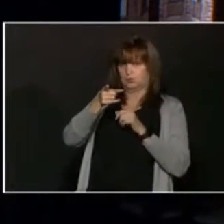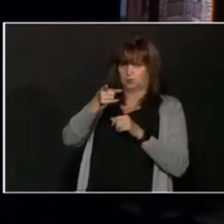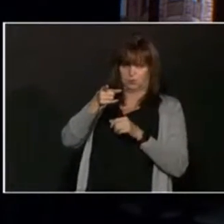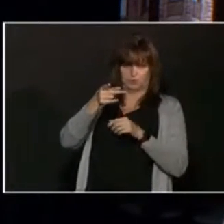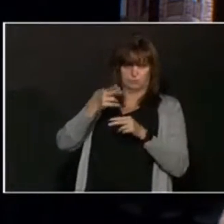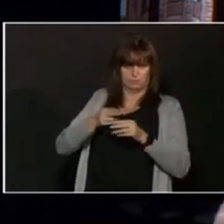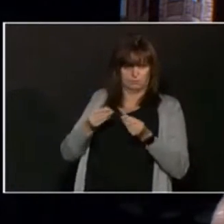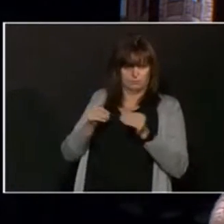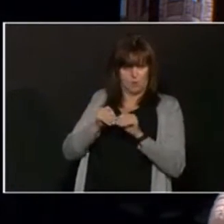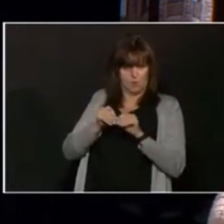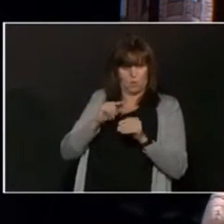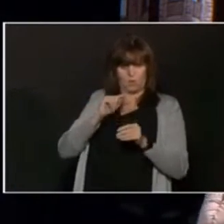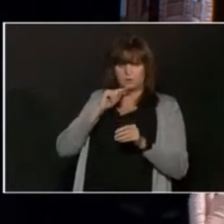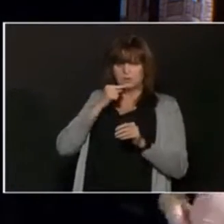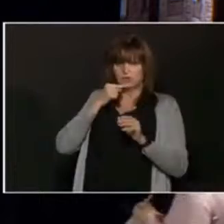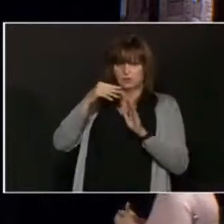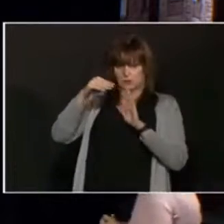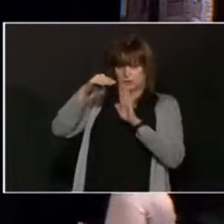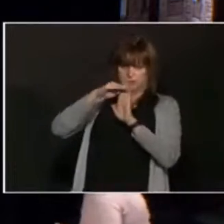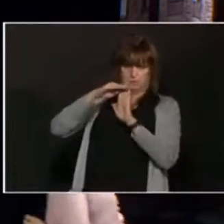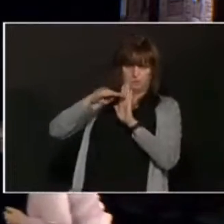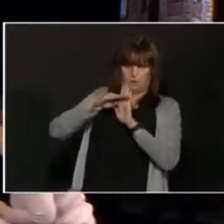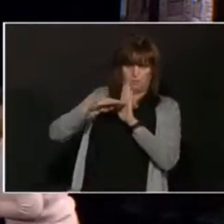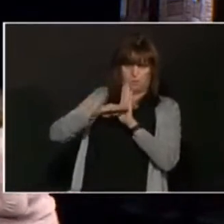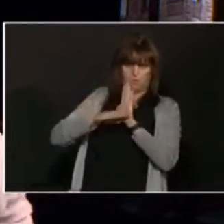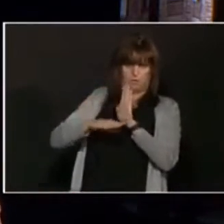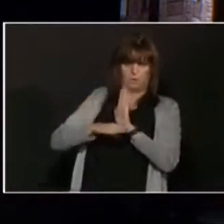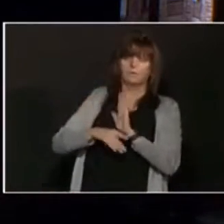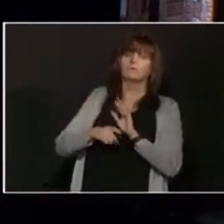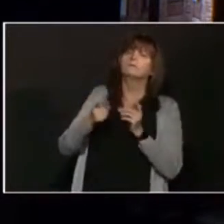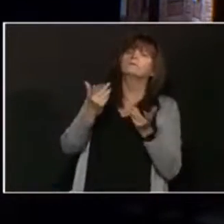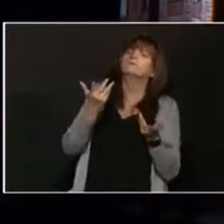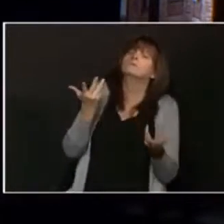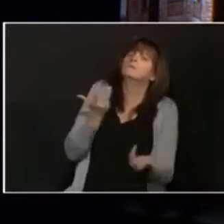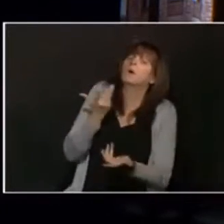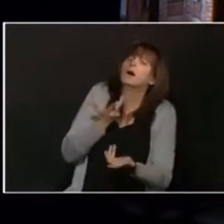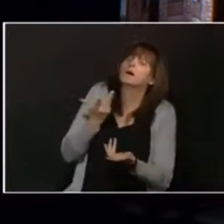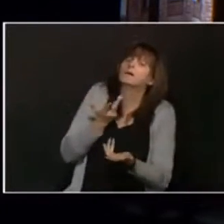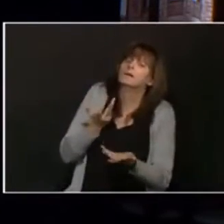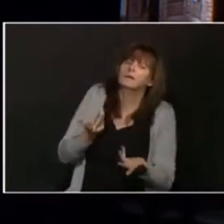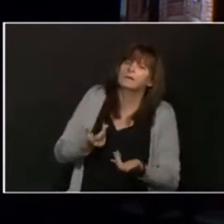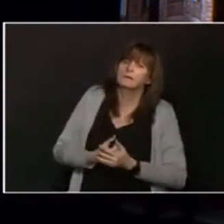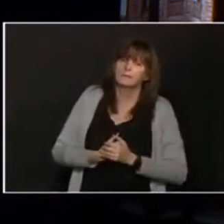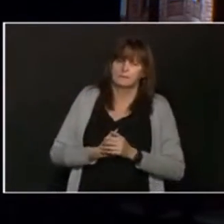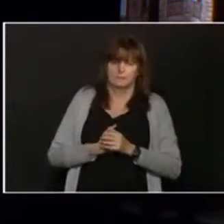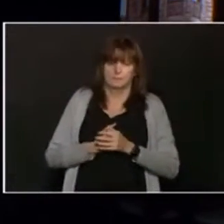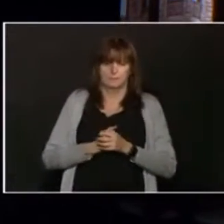What exactly would you suggest?